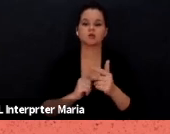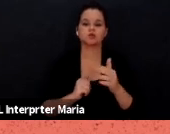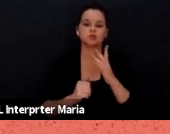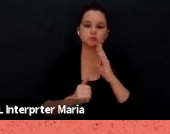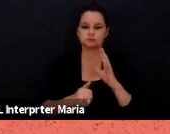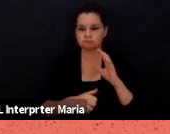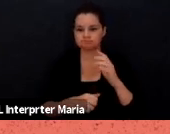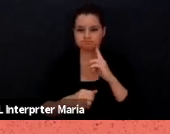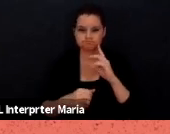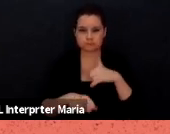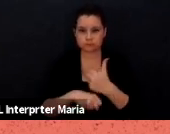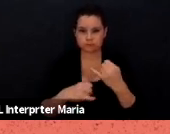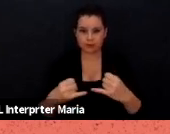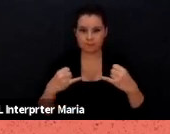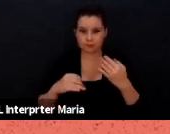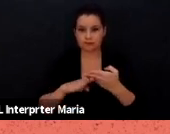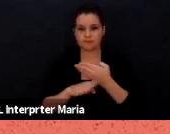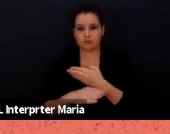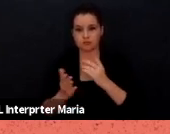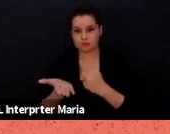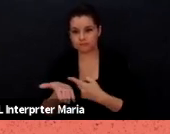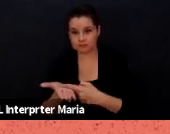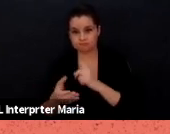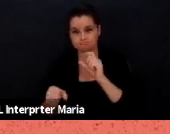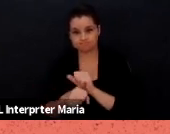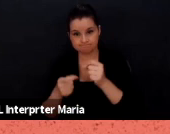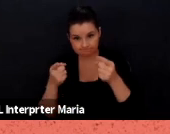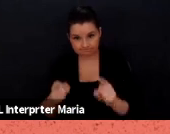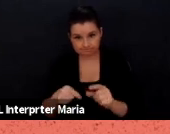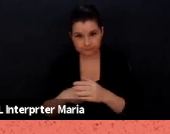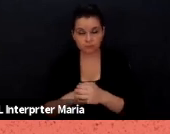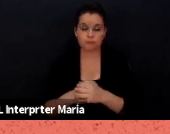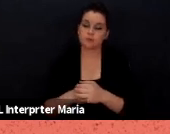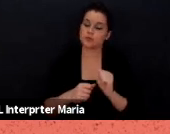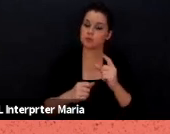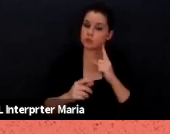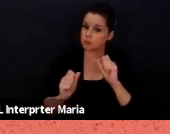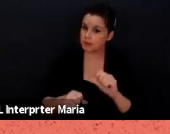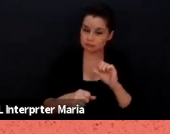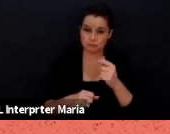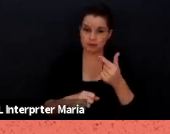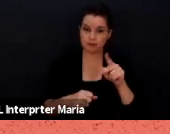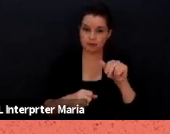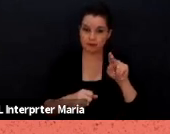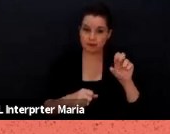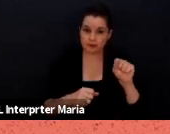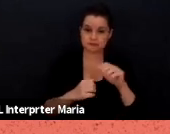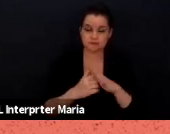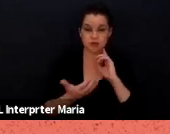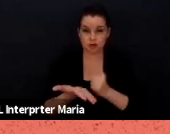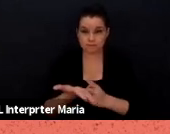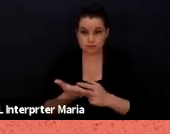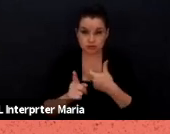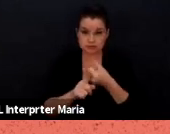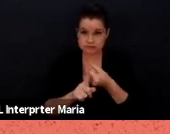create boundaries before the conversation actually happens. So you can create guidelines for the conversation